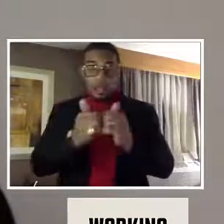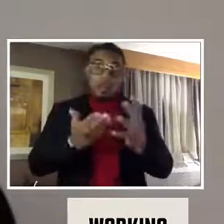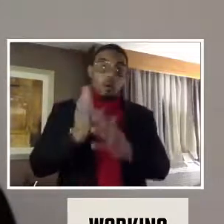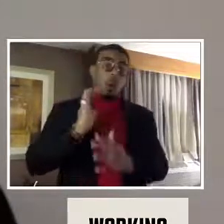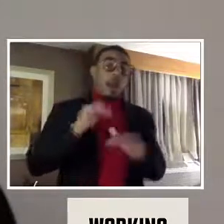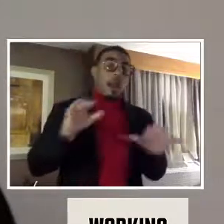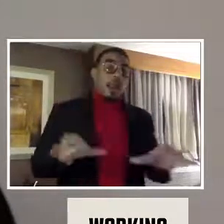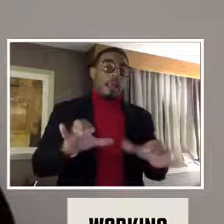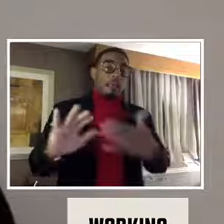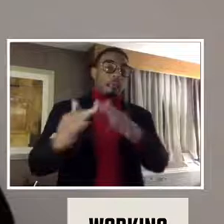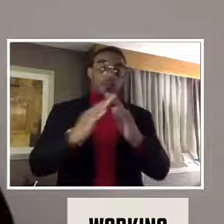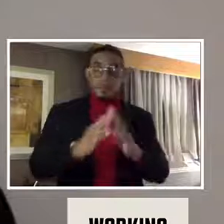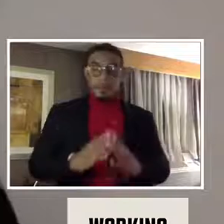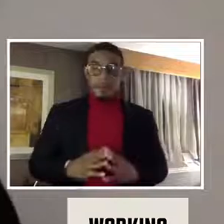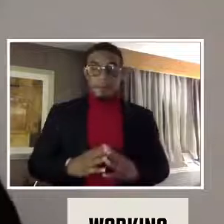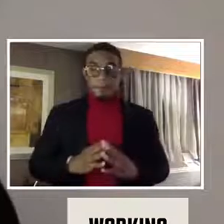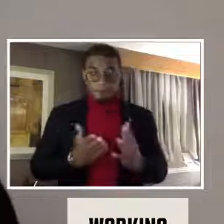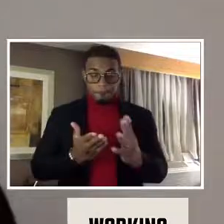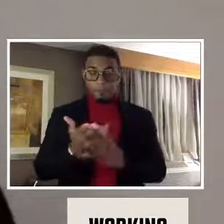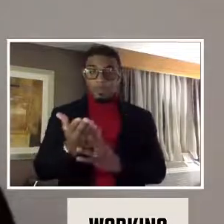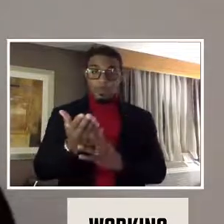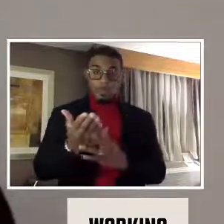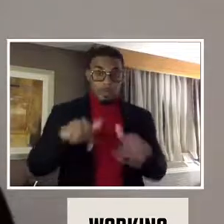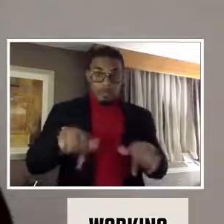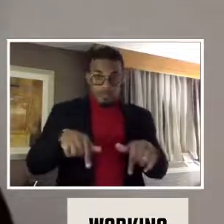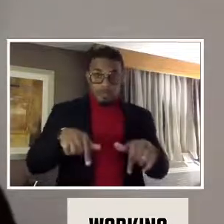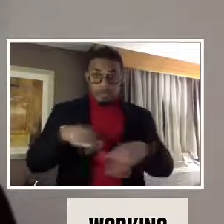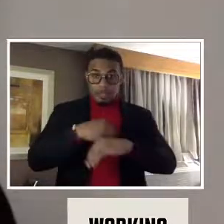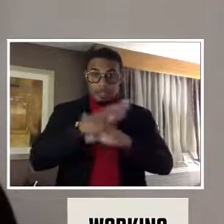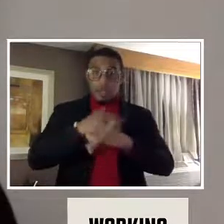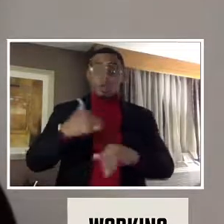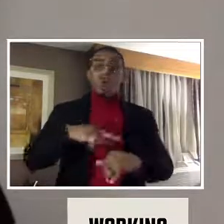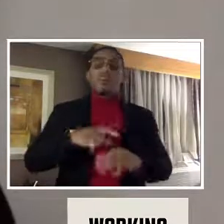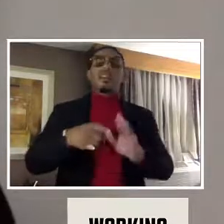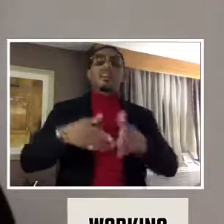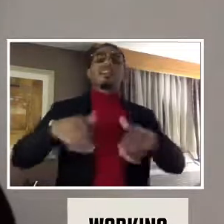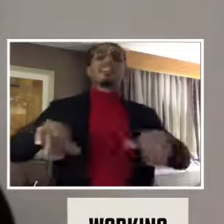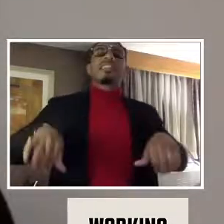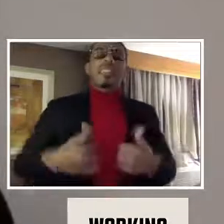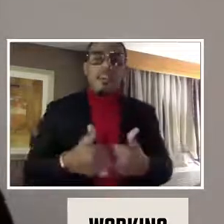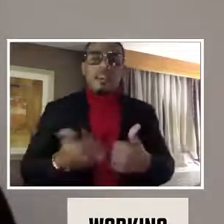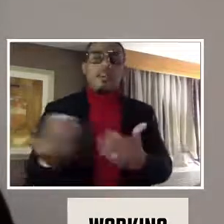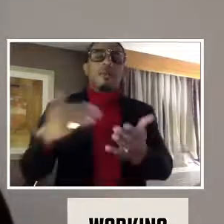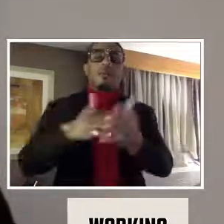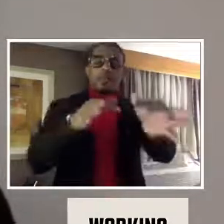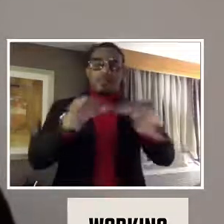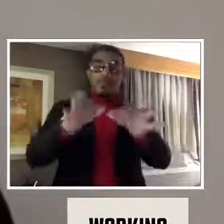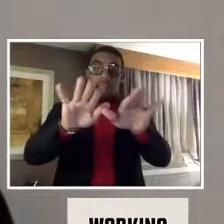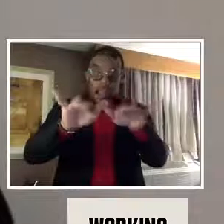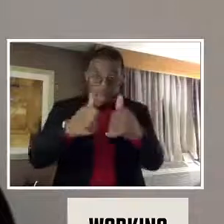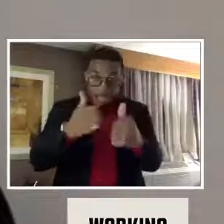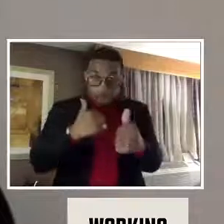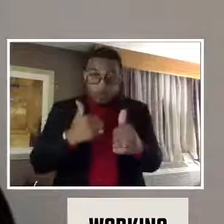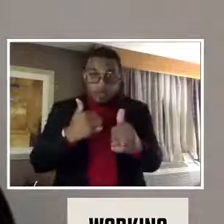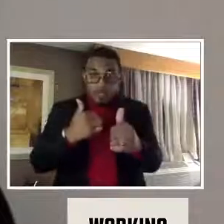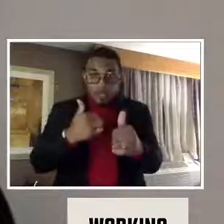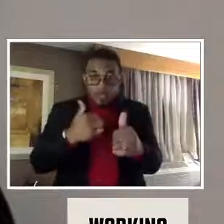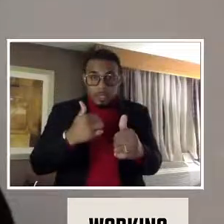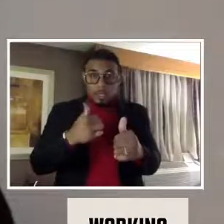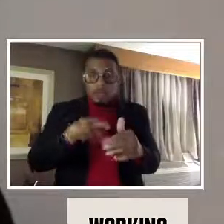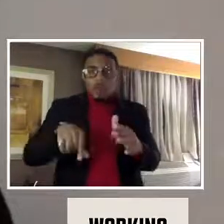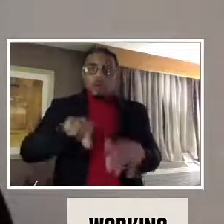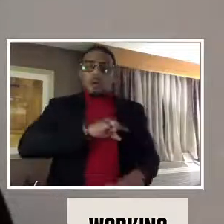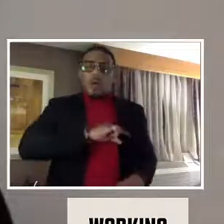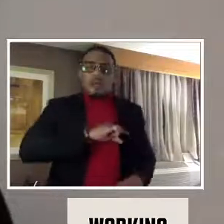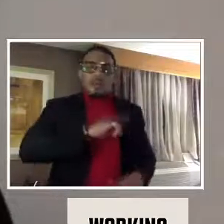our actions in community and through this platform, we dare to redefine how we codify